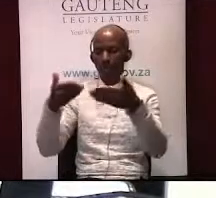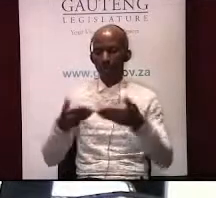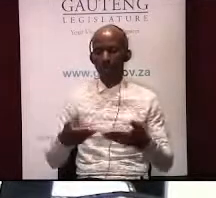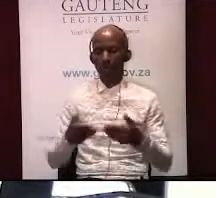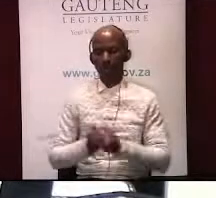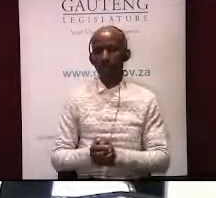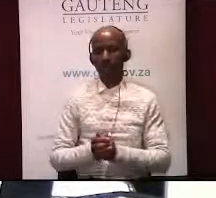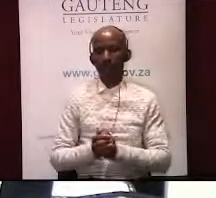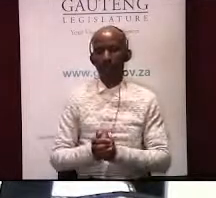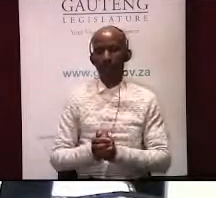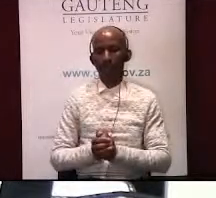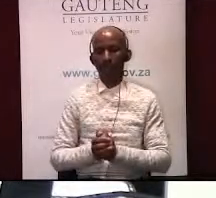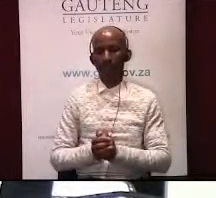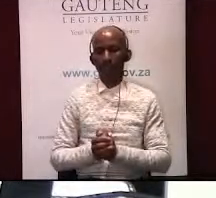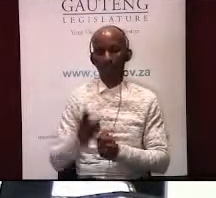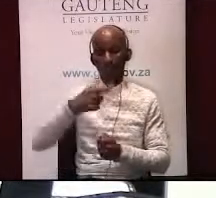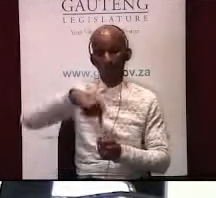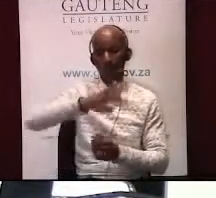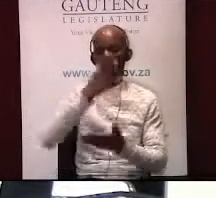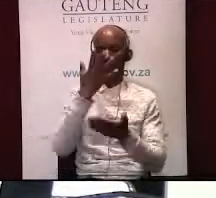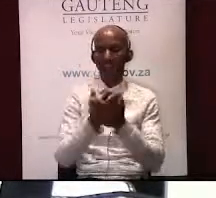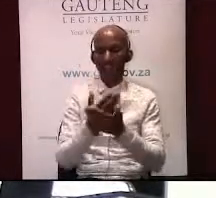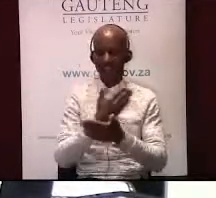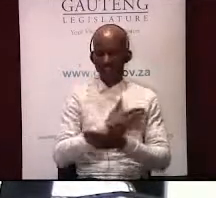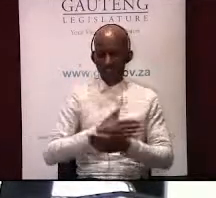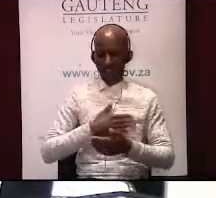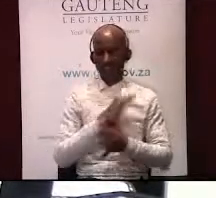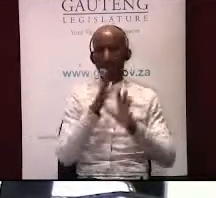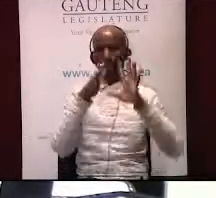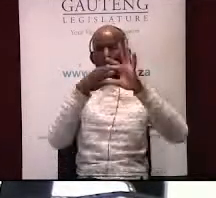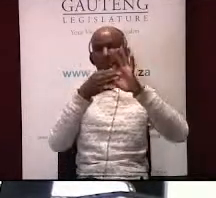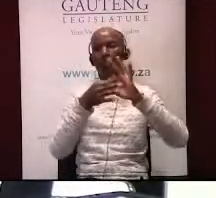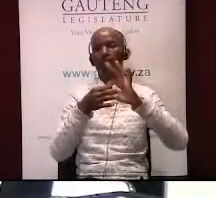remarks so that all of us can all feel at home.